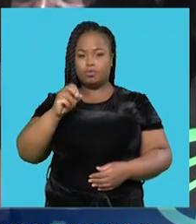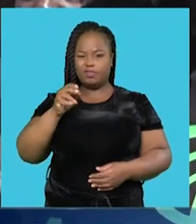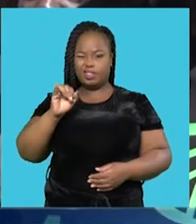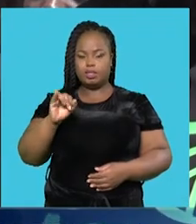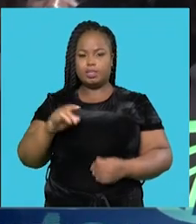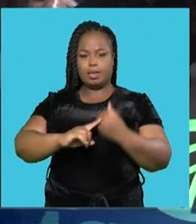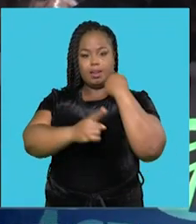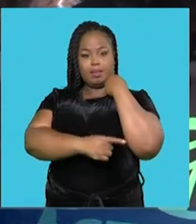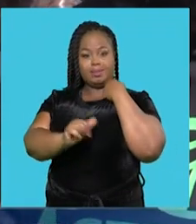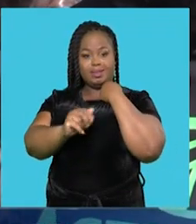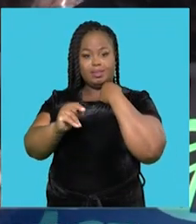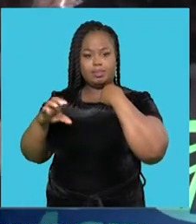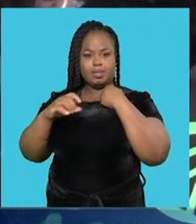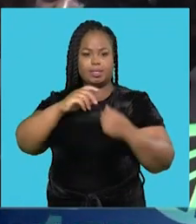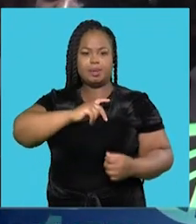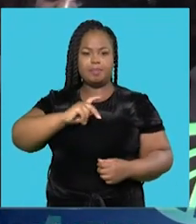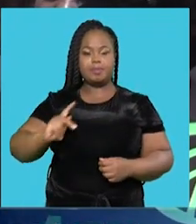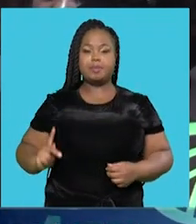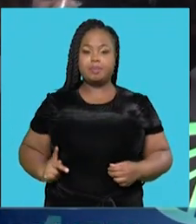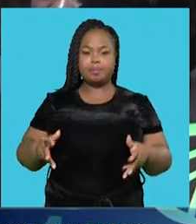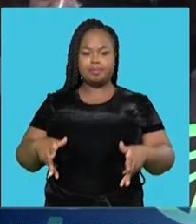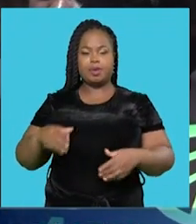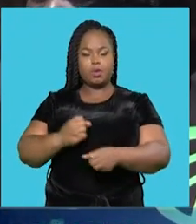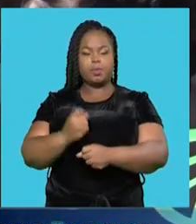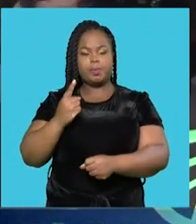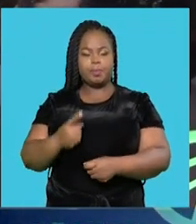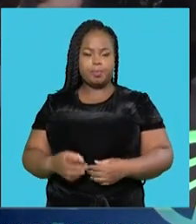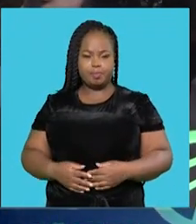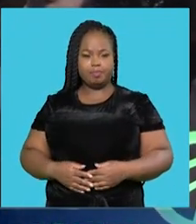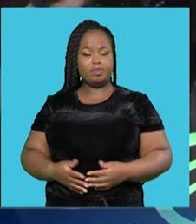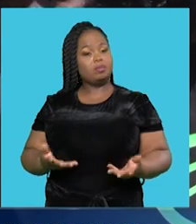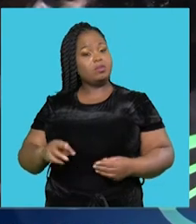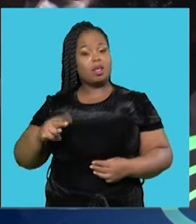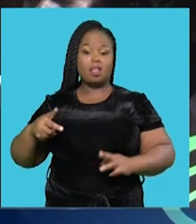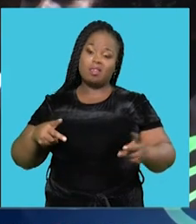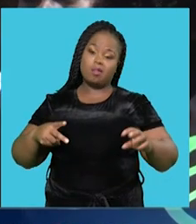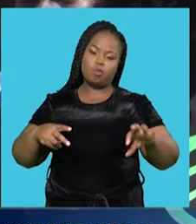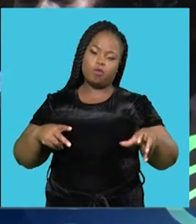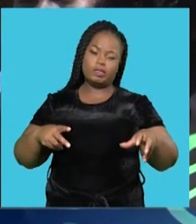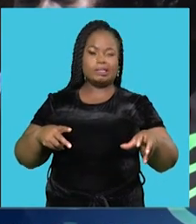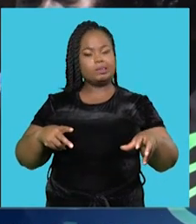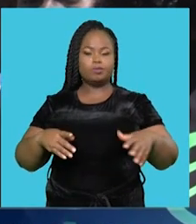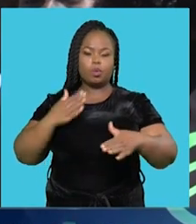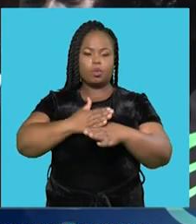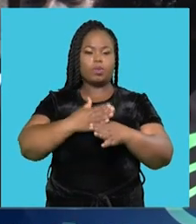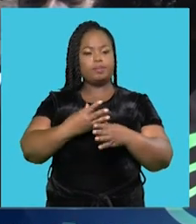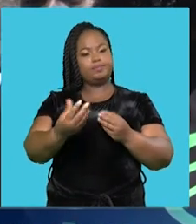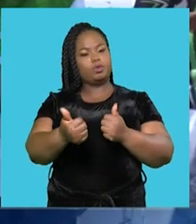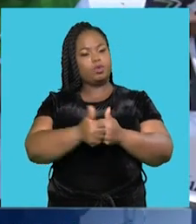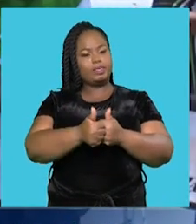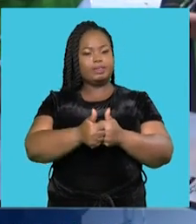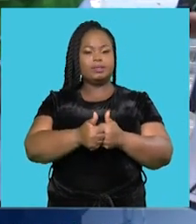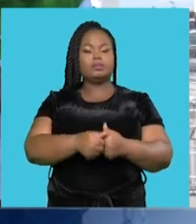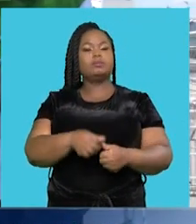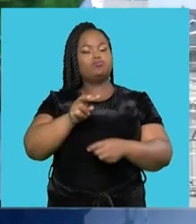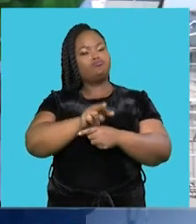last ANC premier in Gauteng. Other provinces, we're working with our colleagues to, we